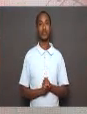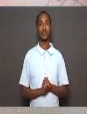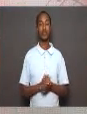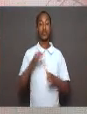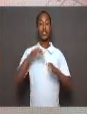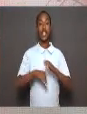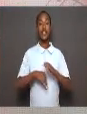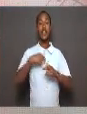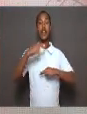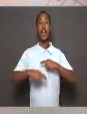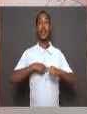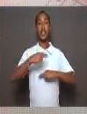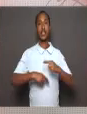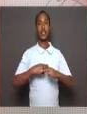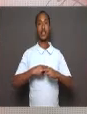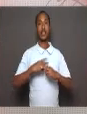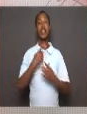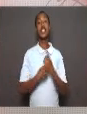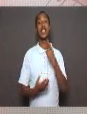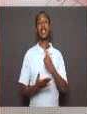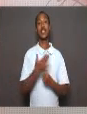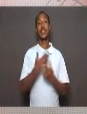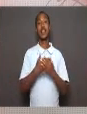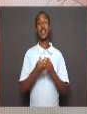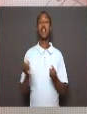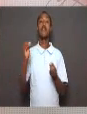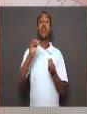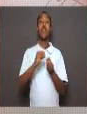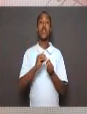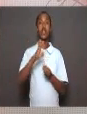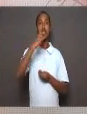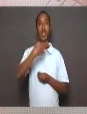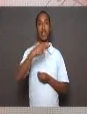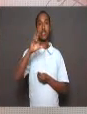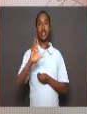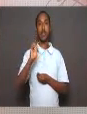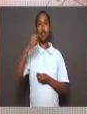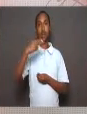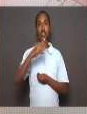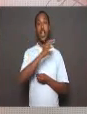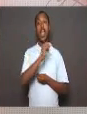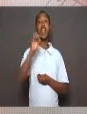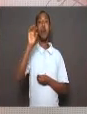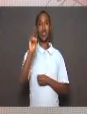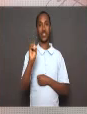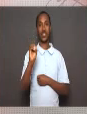In the reaction we just discussed involving methanol and